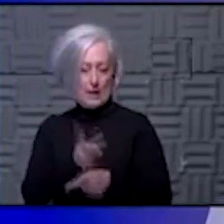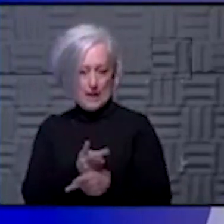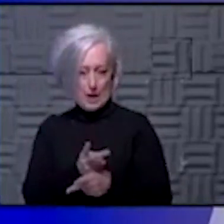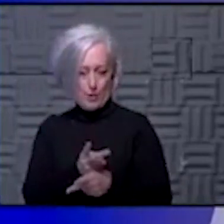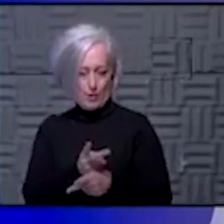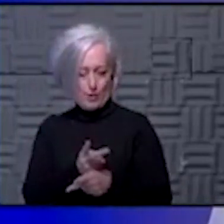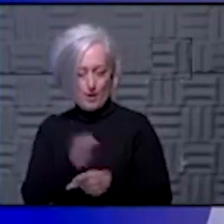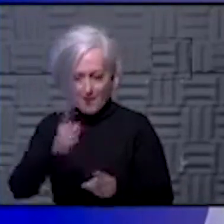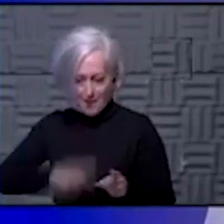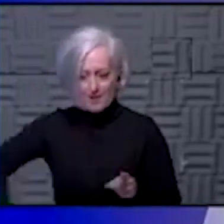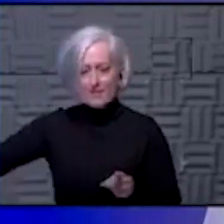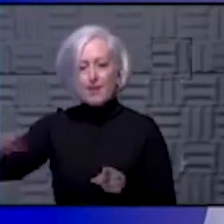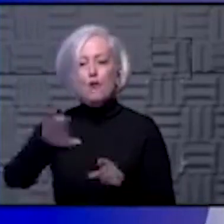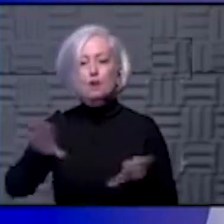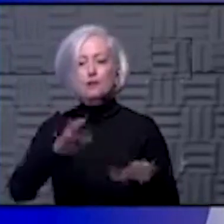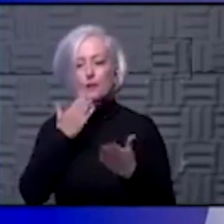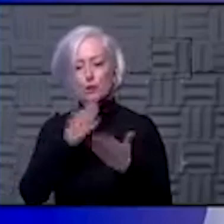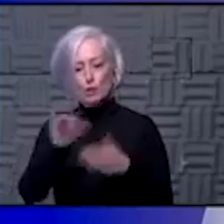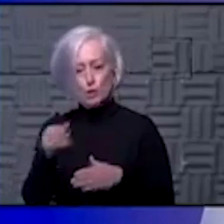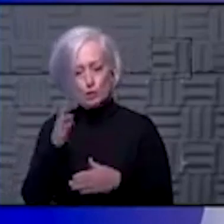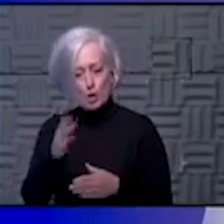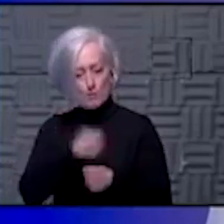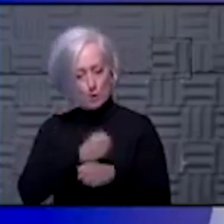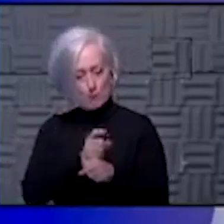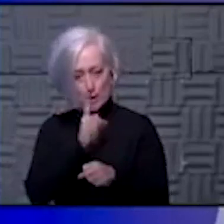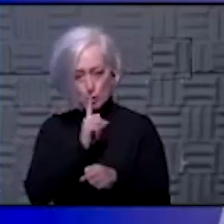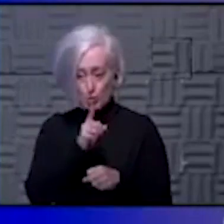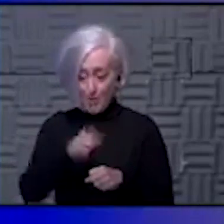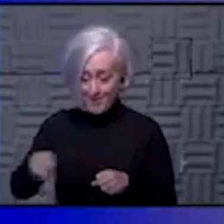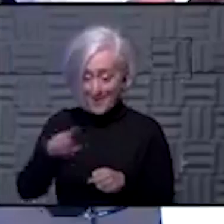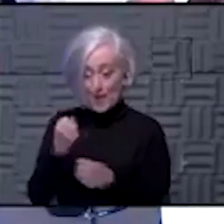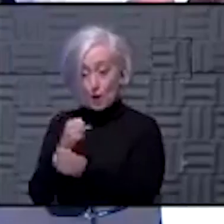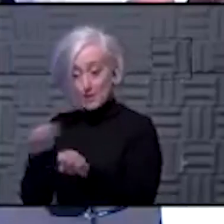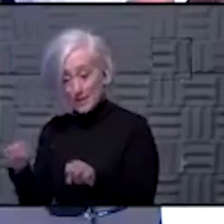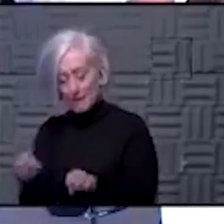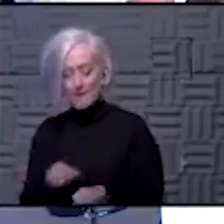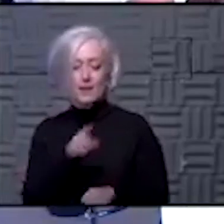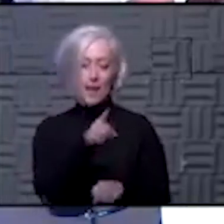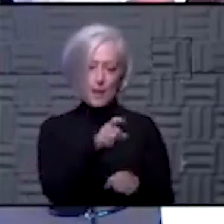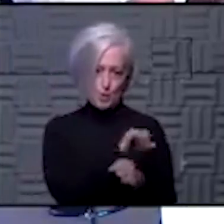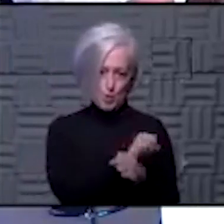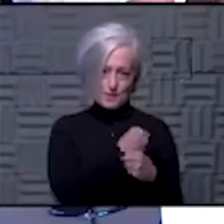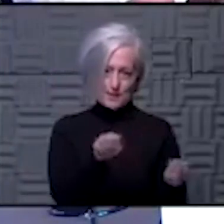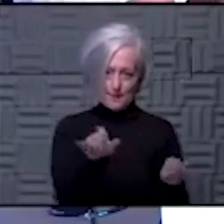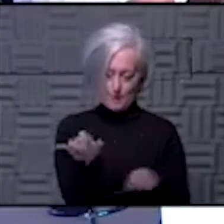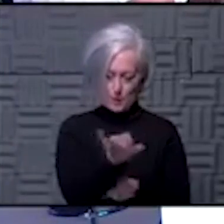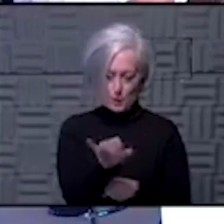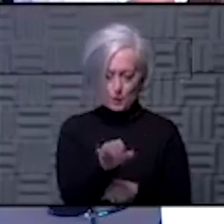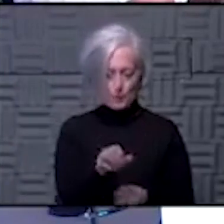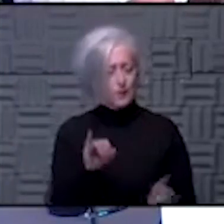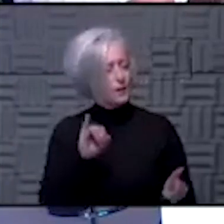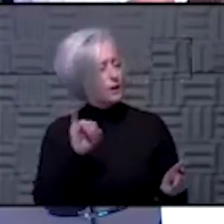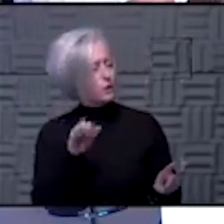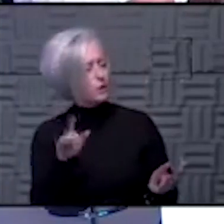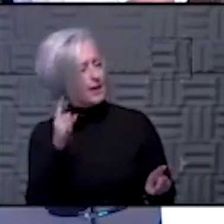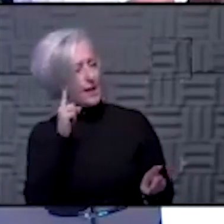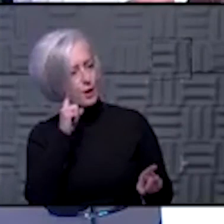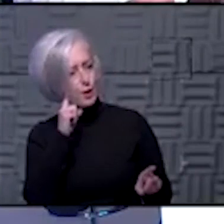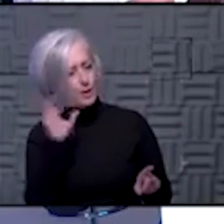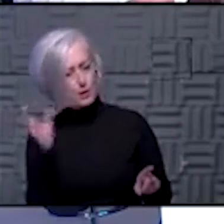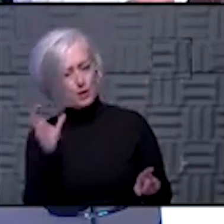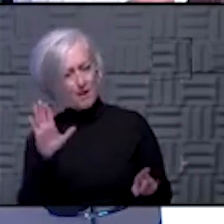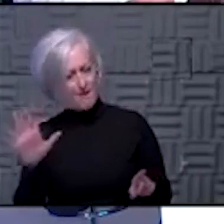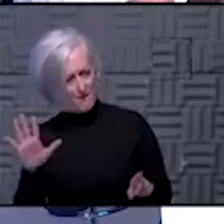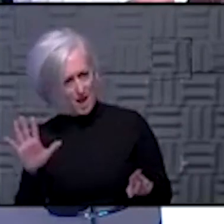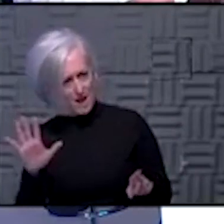have taken great measures to make sure that they are safe as well as you are safe. Jill, I think that there may be a reporter on the line from Channel 5 with a question.